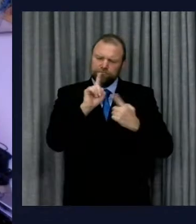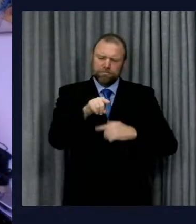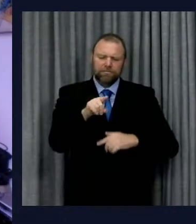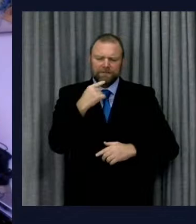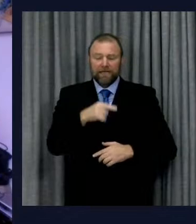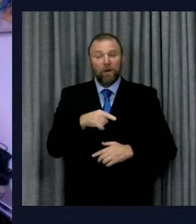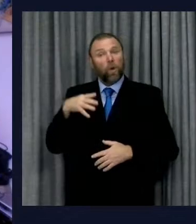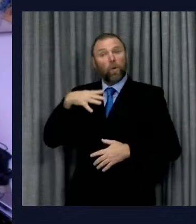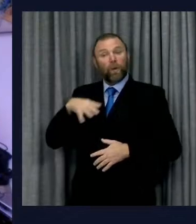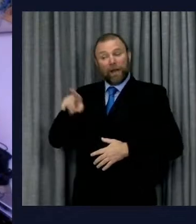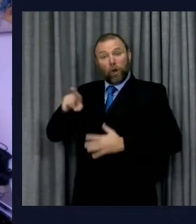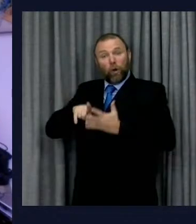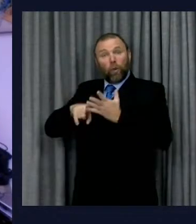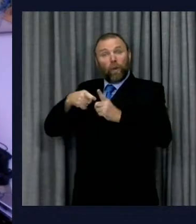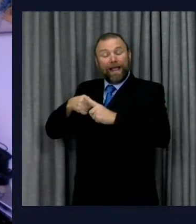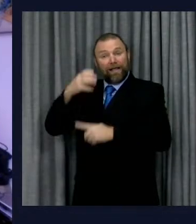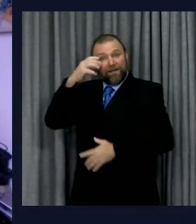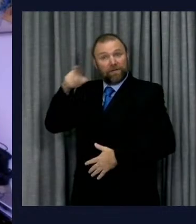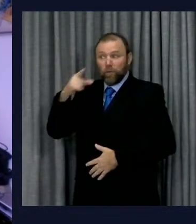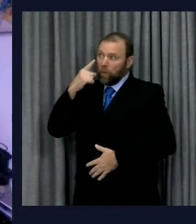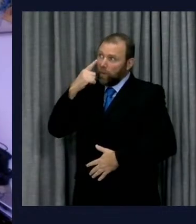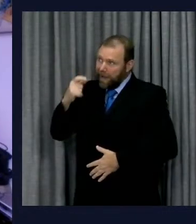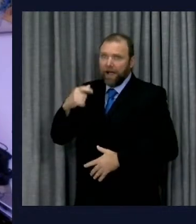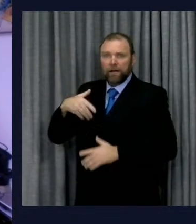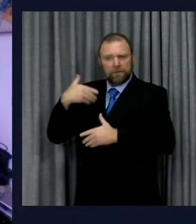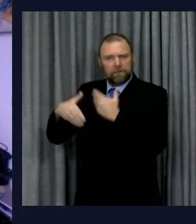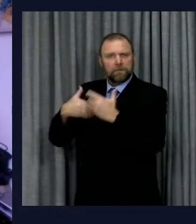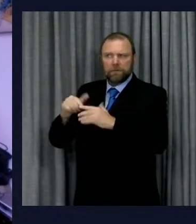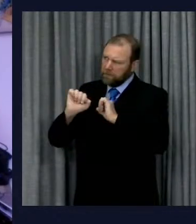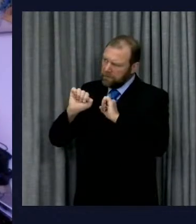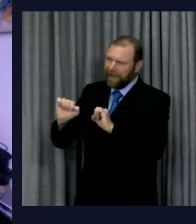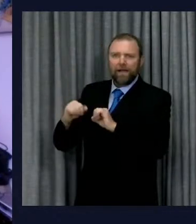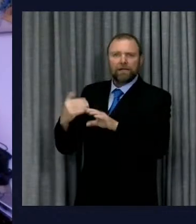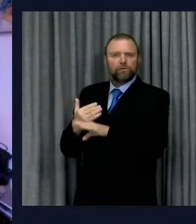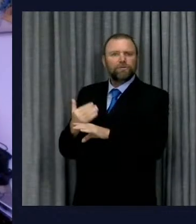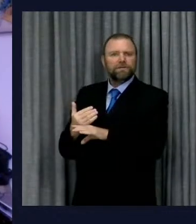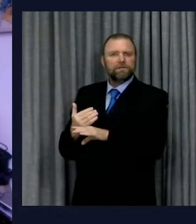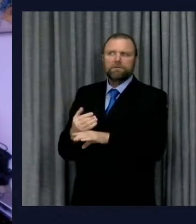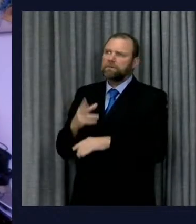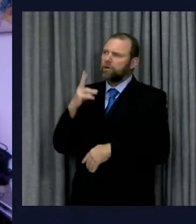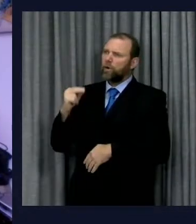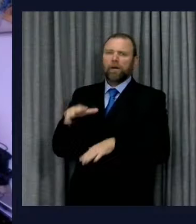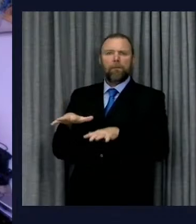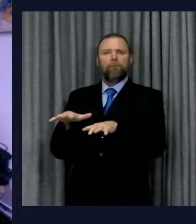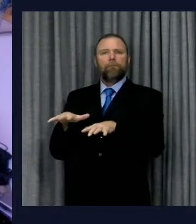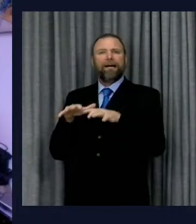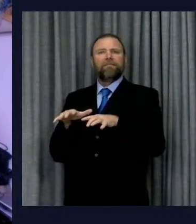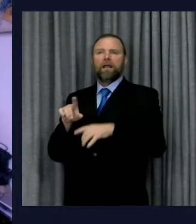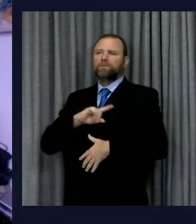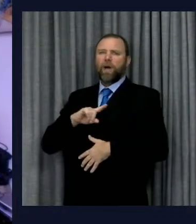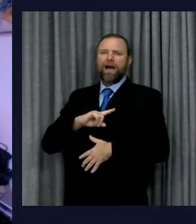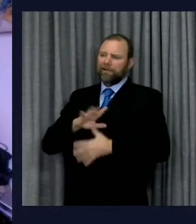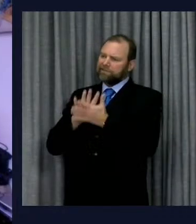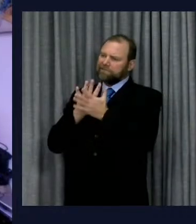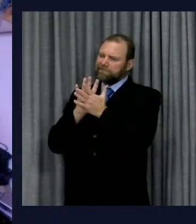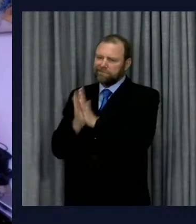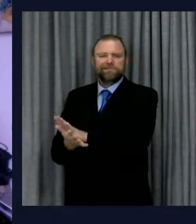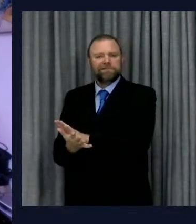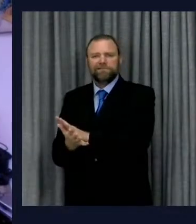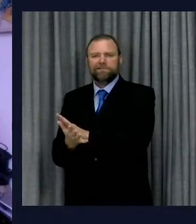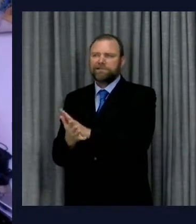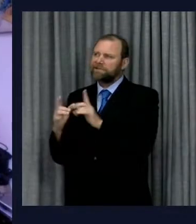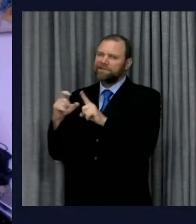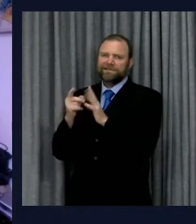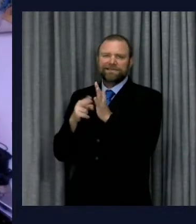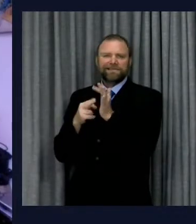of discharging its responsibilities rather than one paralysed by the unfolding crises of a deeply dysfunctional Downing Street.